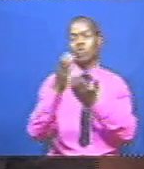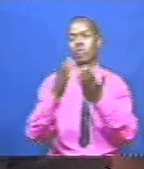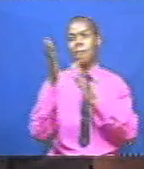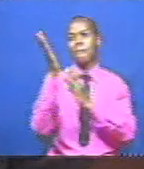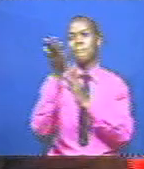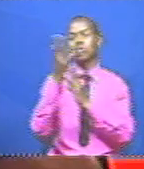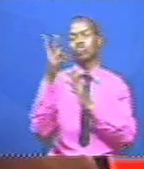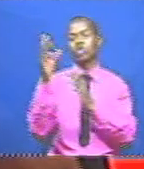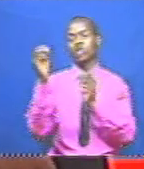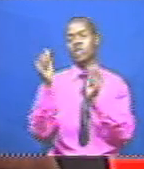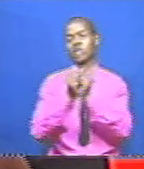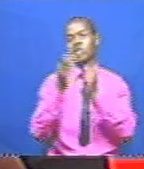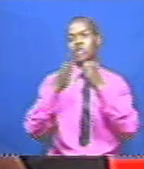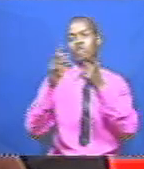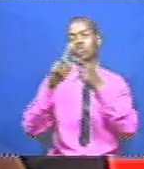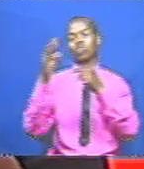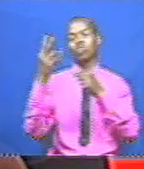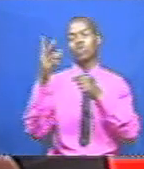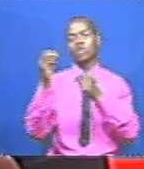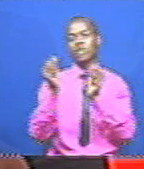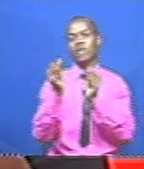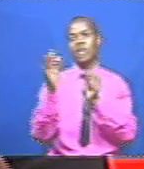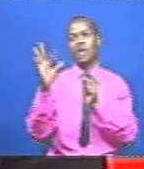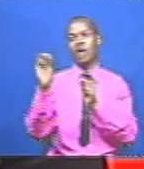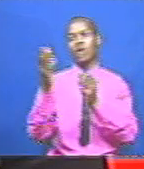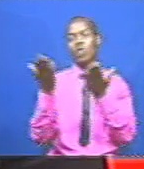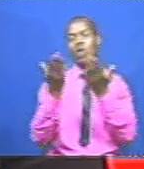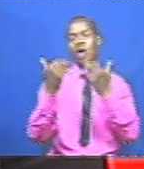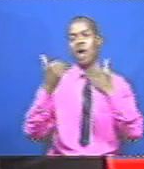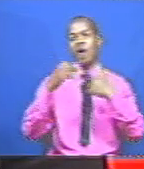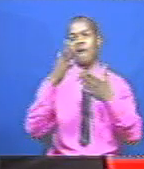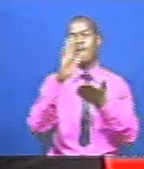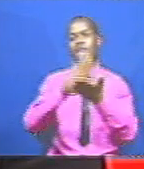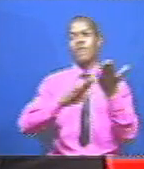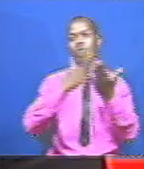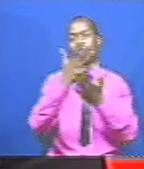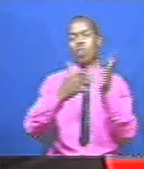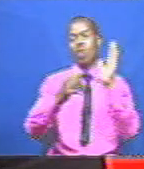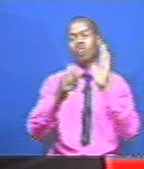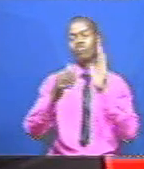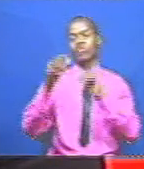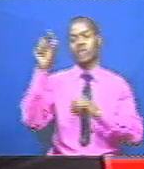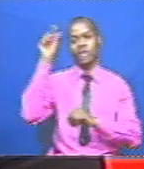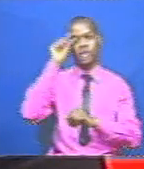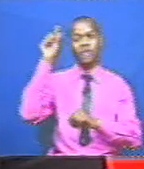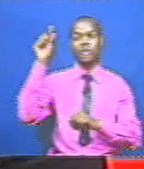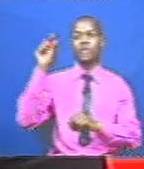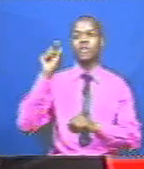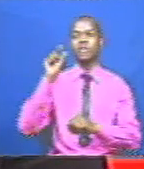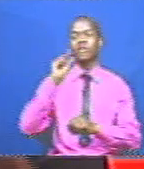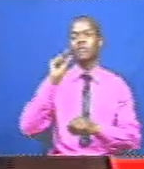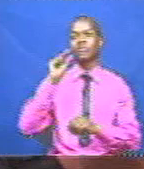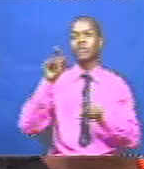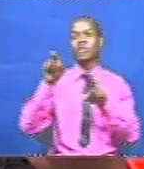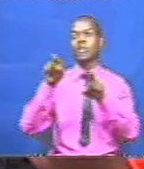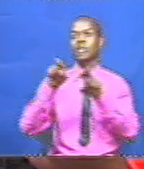year 2018 to 2030, which is harmonized policy framework for gender-sensitive food and nutrition security